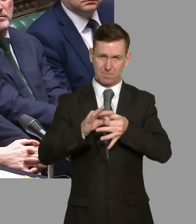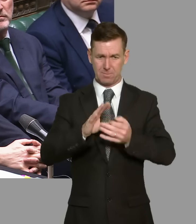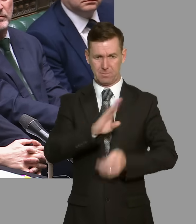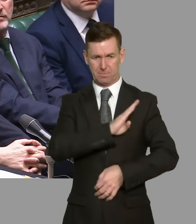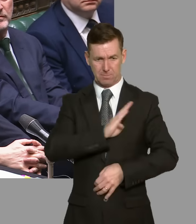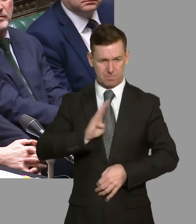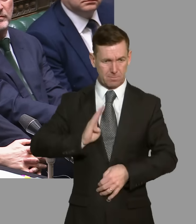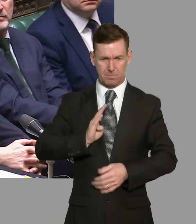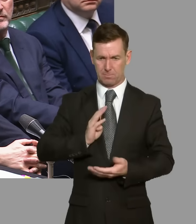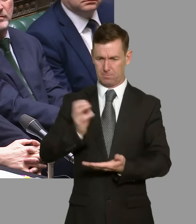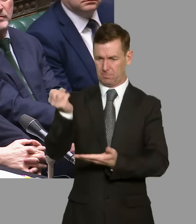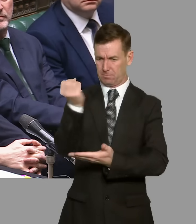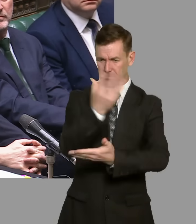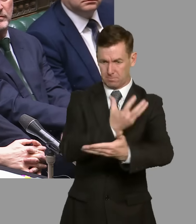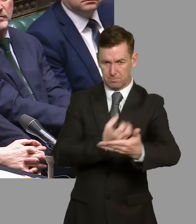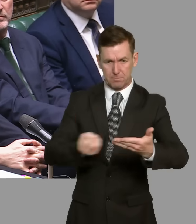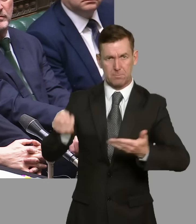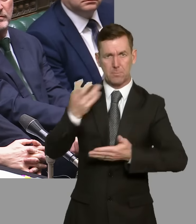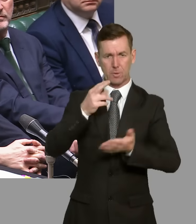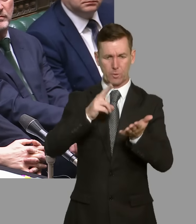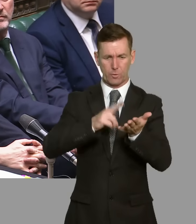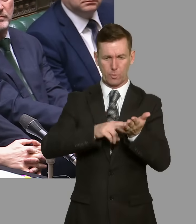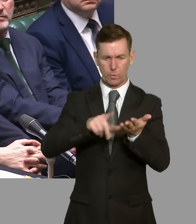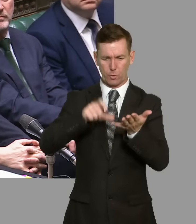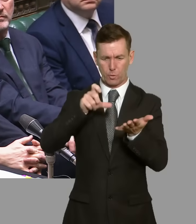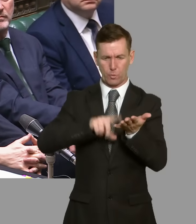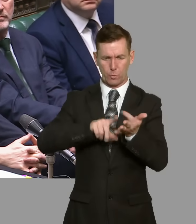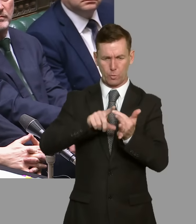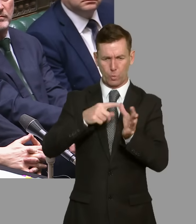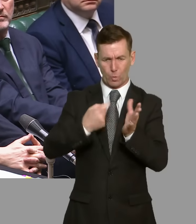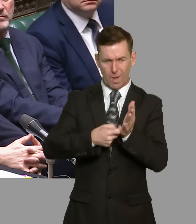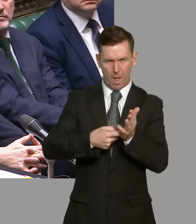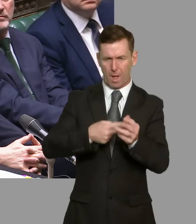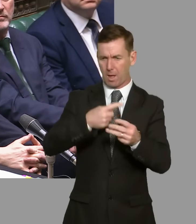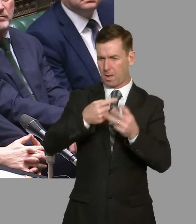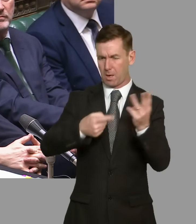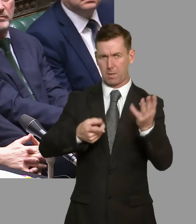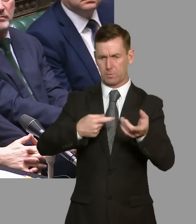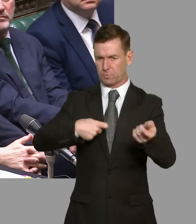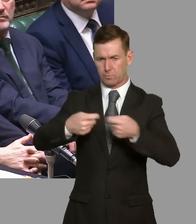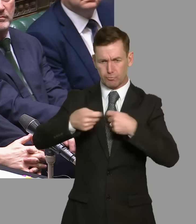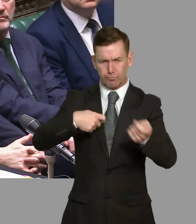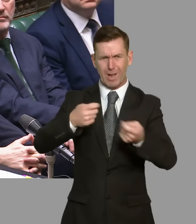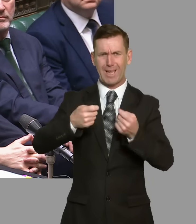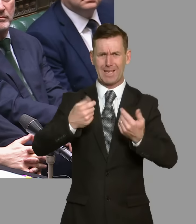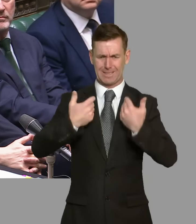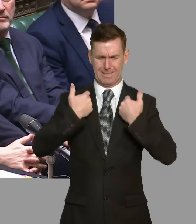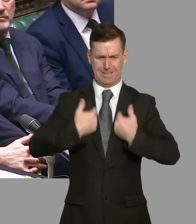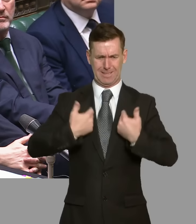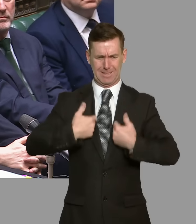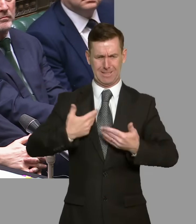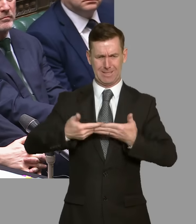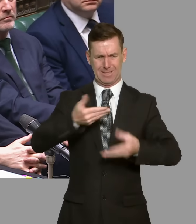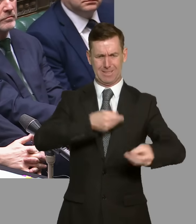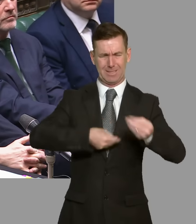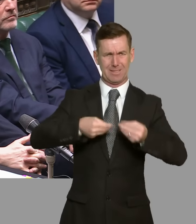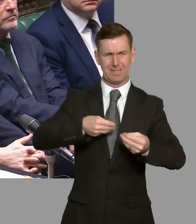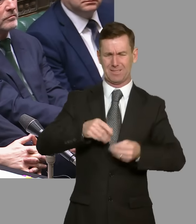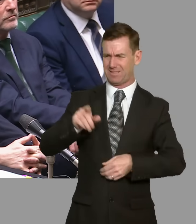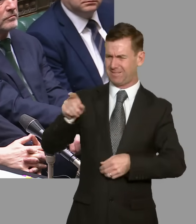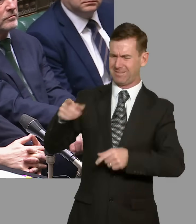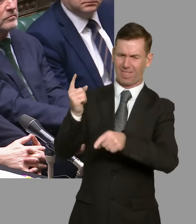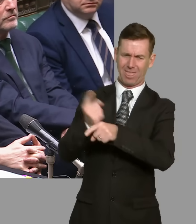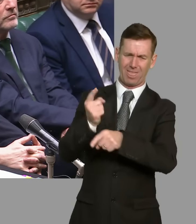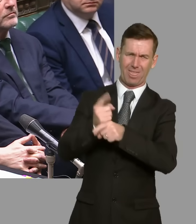on trade and prosperity. Mr. Speaker, whilst he's trying to get sound bites, we mustn't forget a war is raging